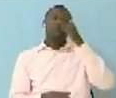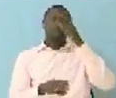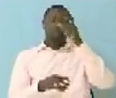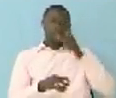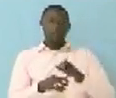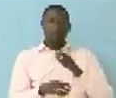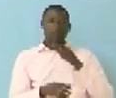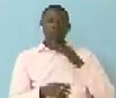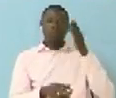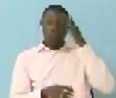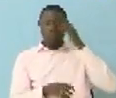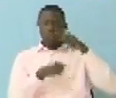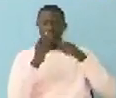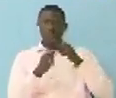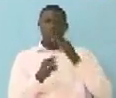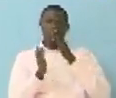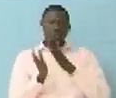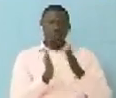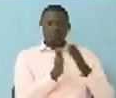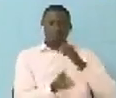plan by Murcham.